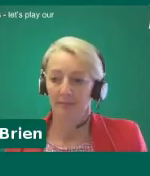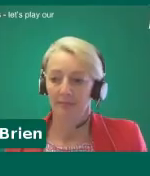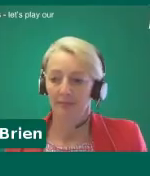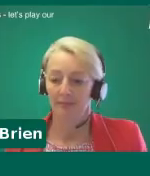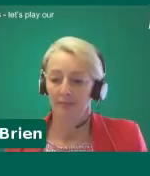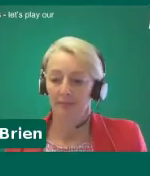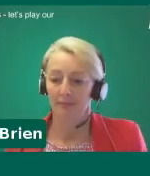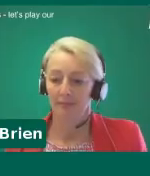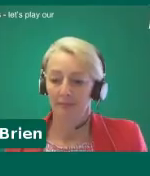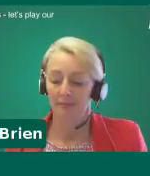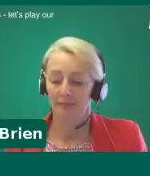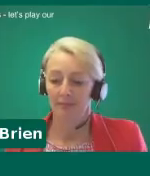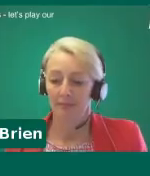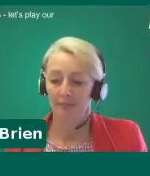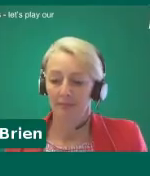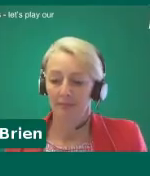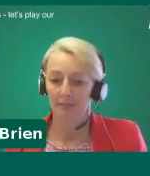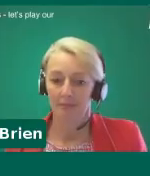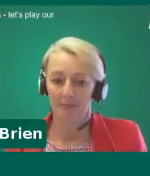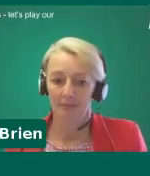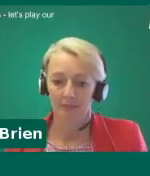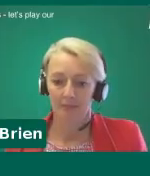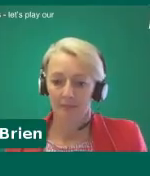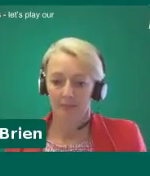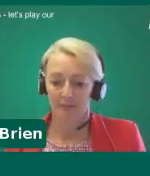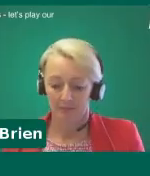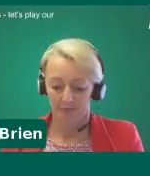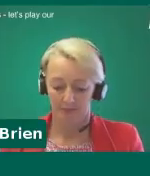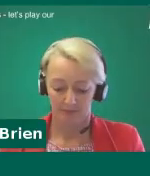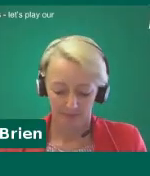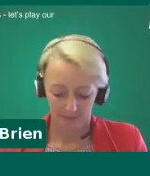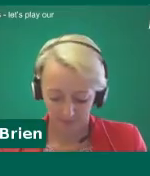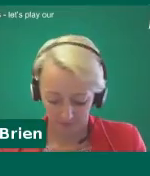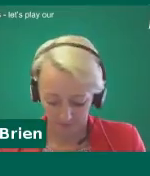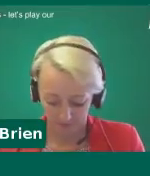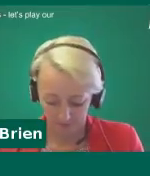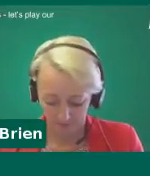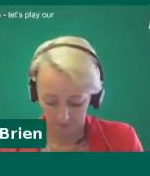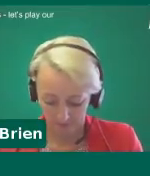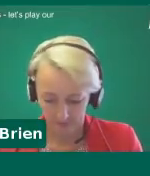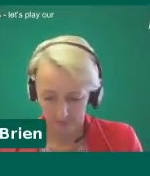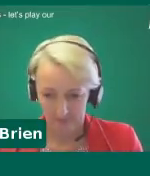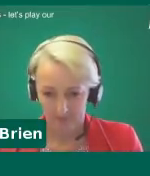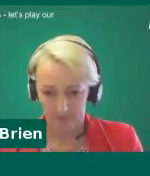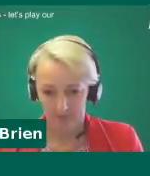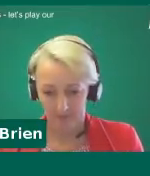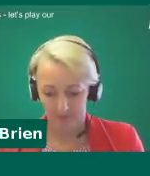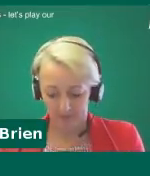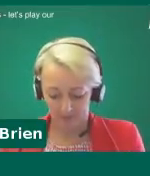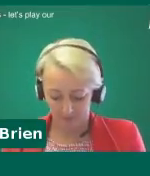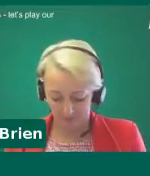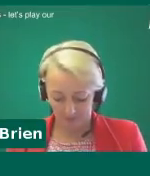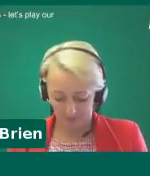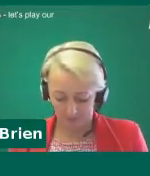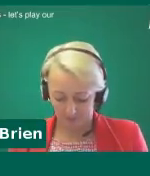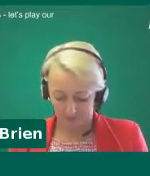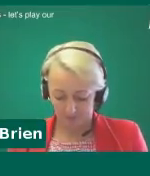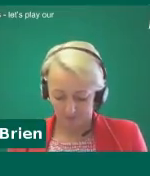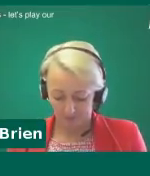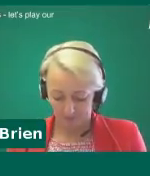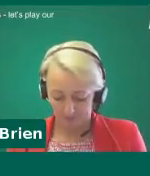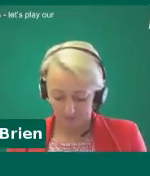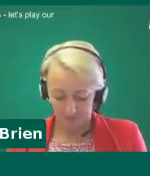WHO recommendations on the physical activity. This year has also seen the conclusion of that body of